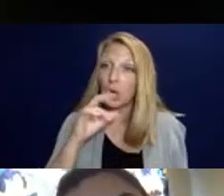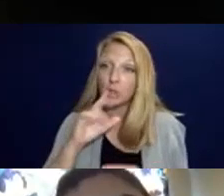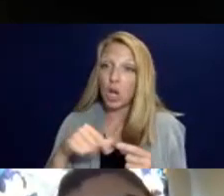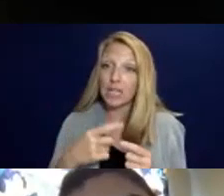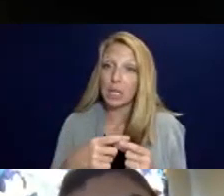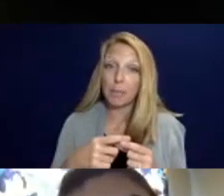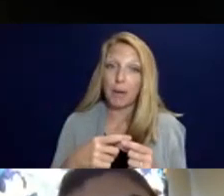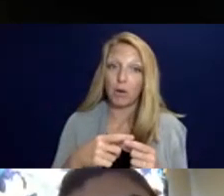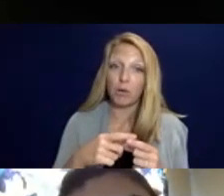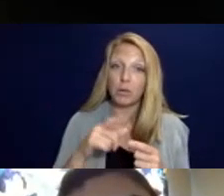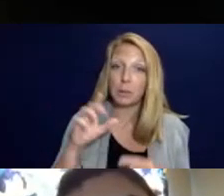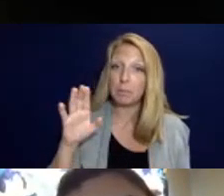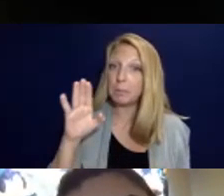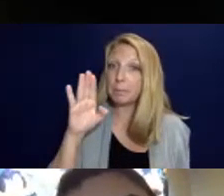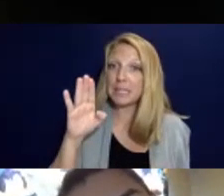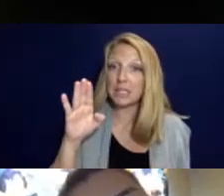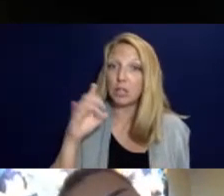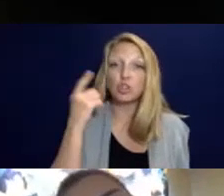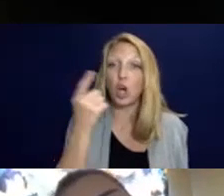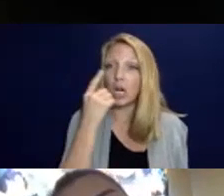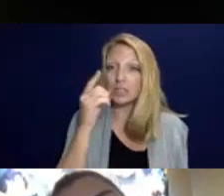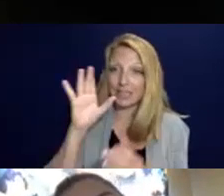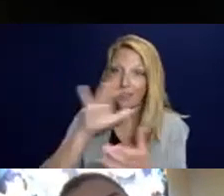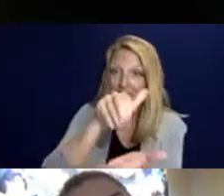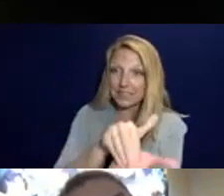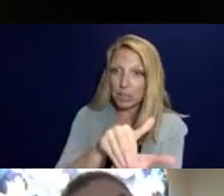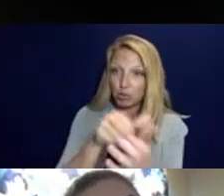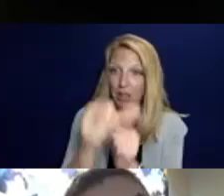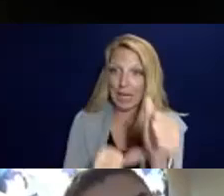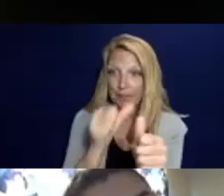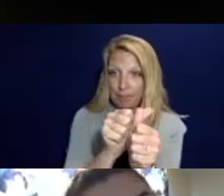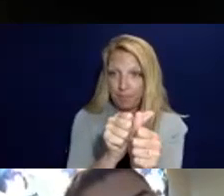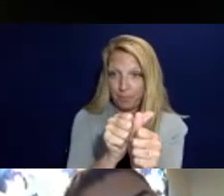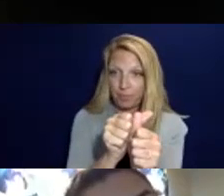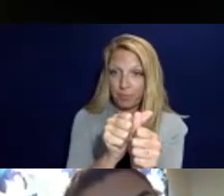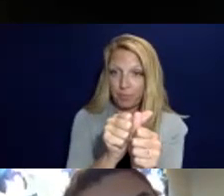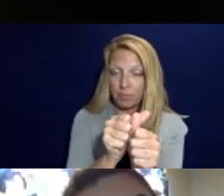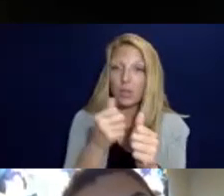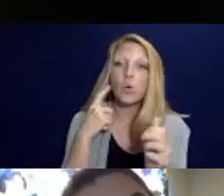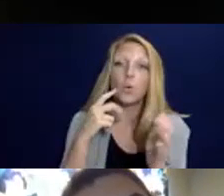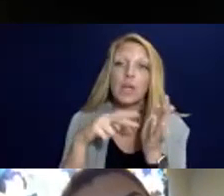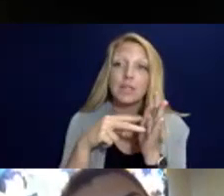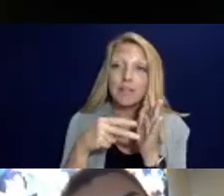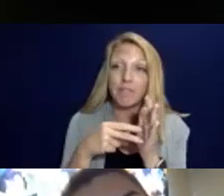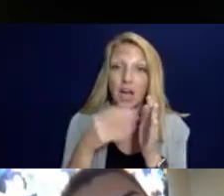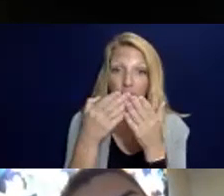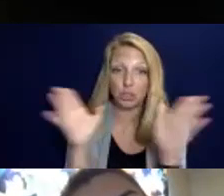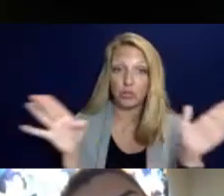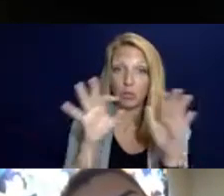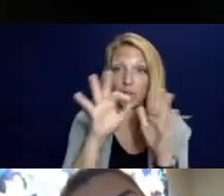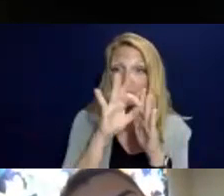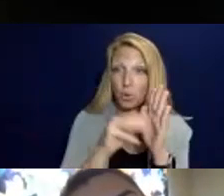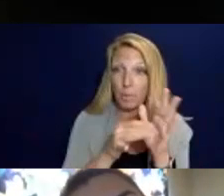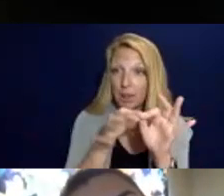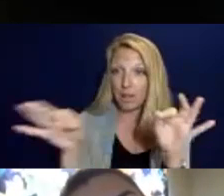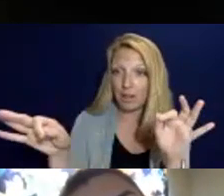B or anything else, just to the central atom. Once we define the general formula, we come to